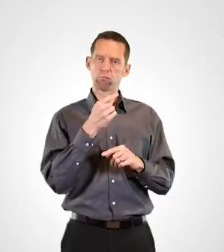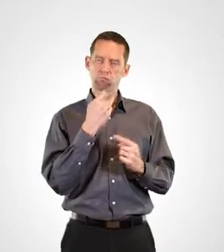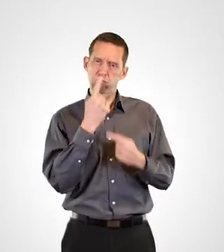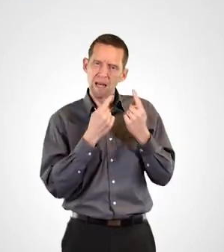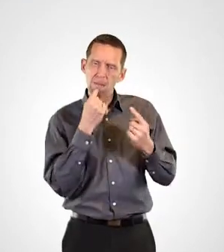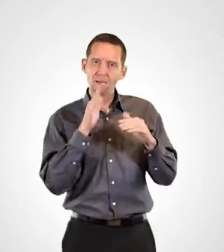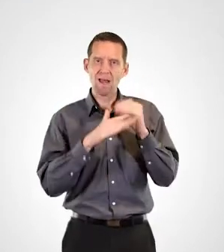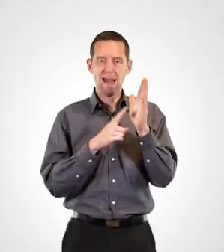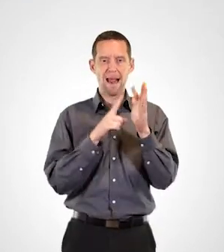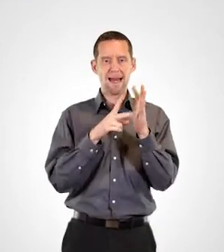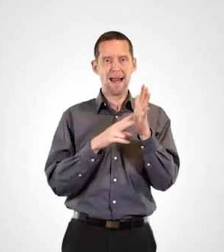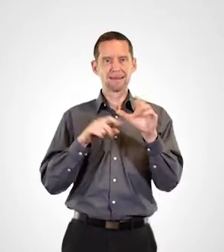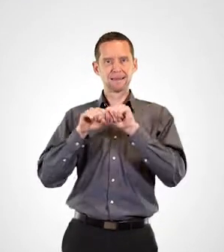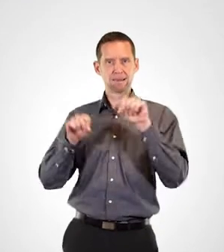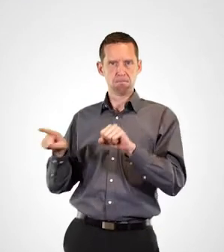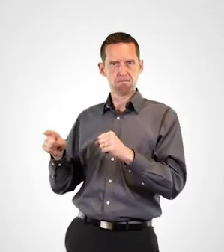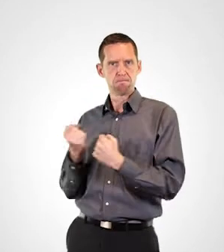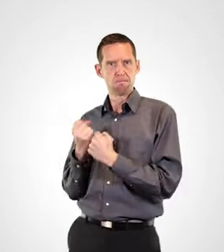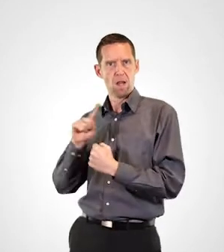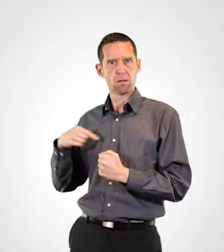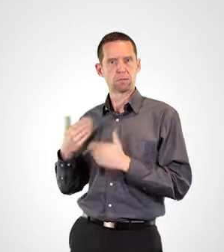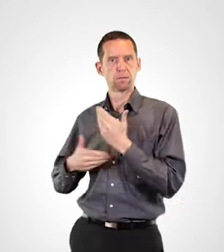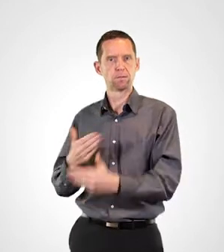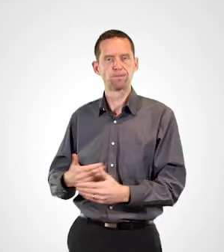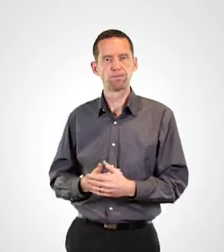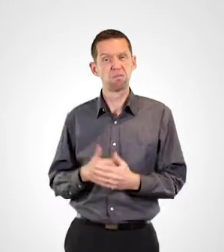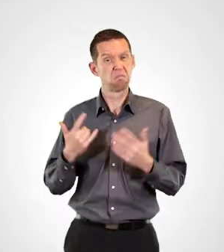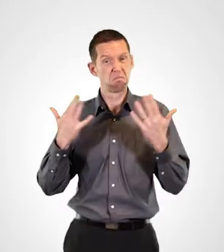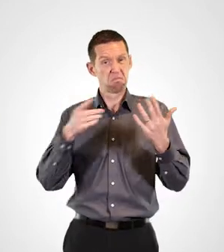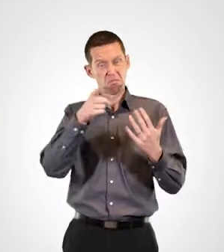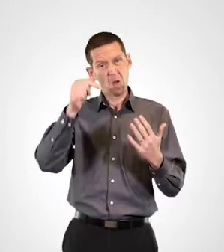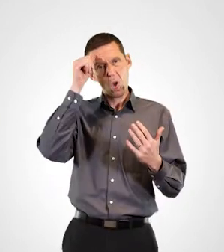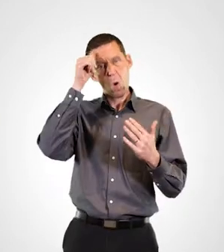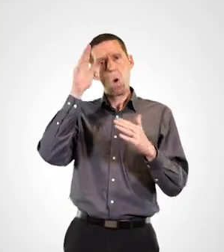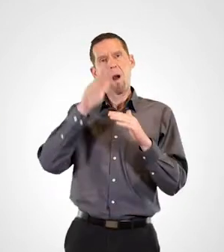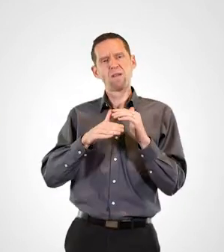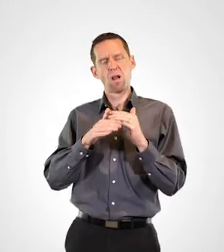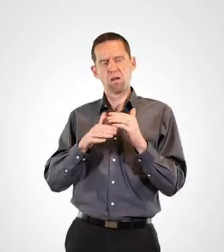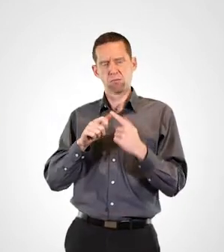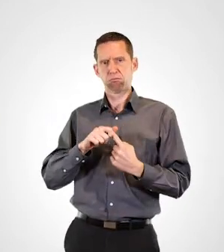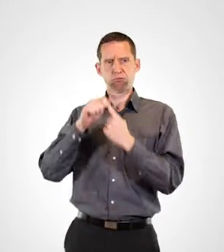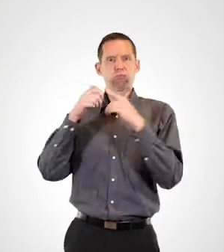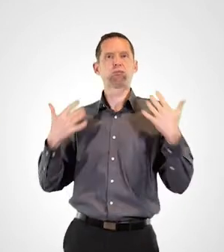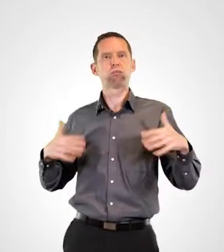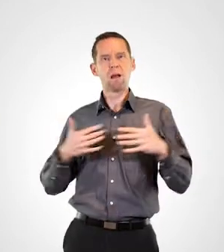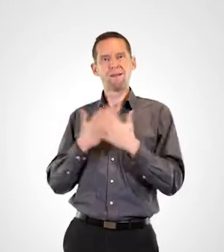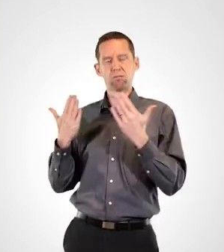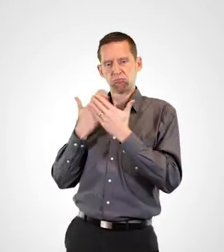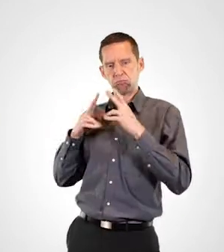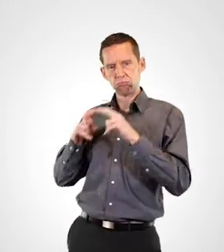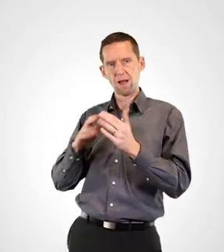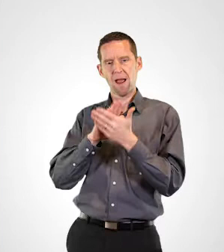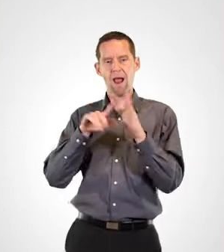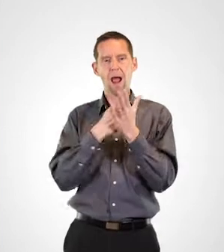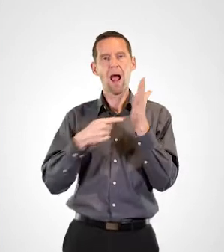LENA system can help us do some of that. I think probably many of you have heard about the landmark study by Hart and Riesli